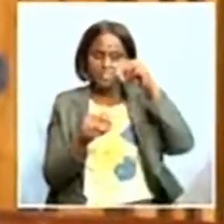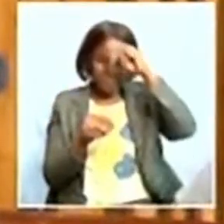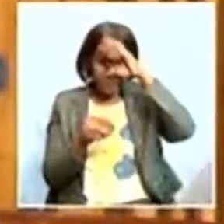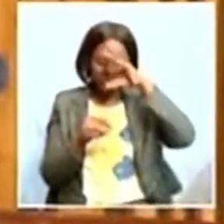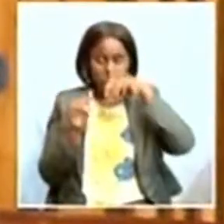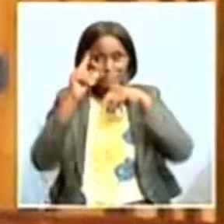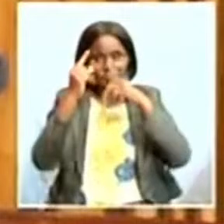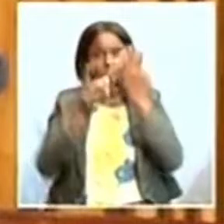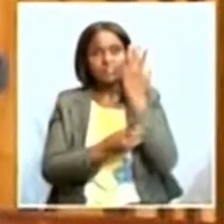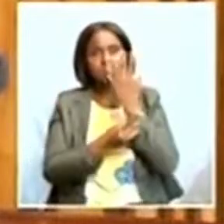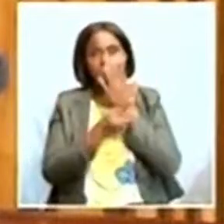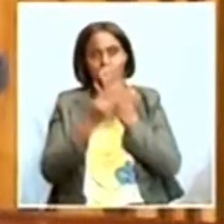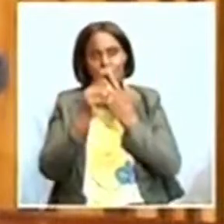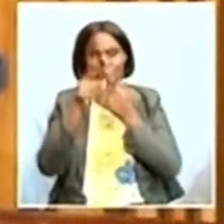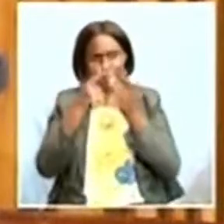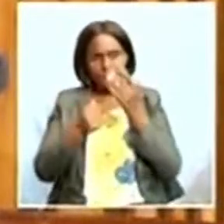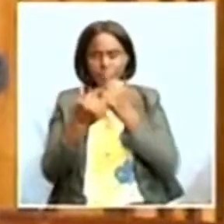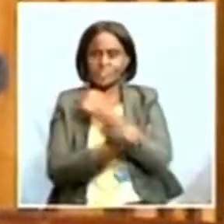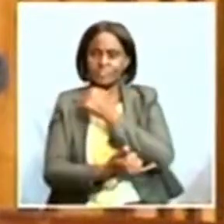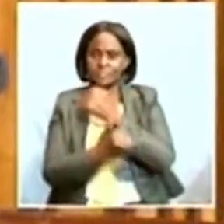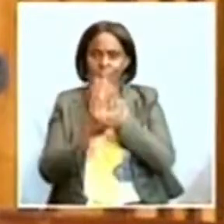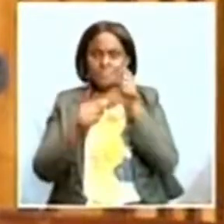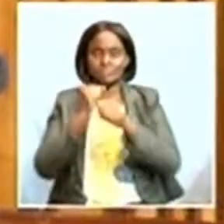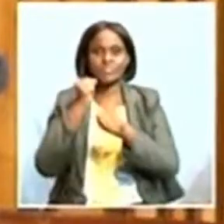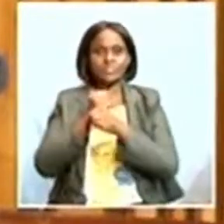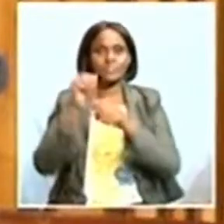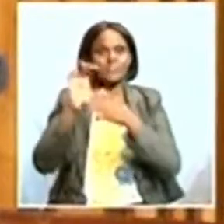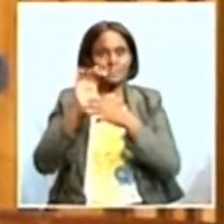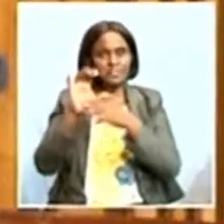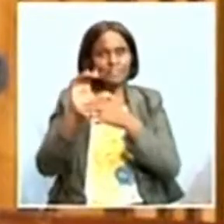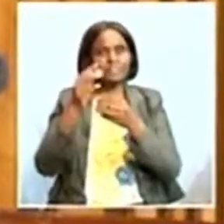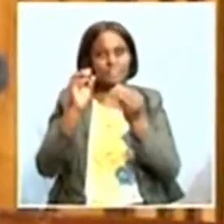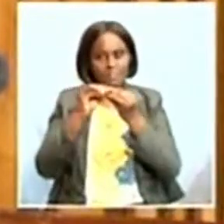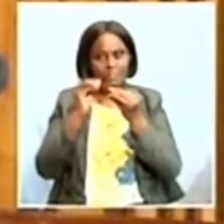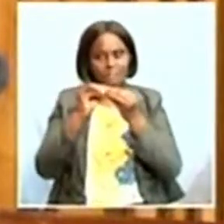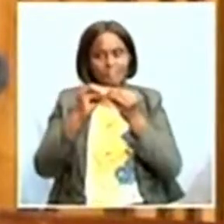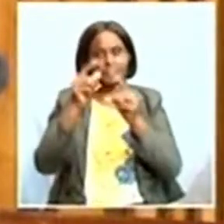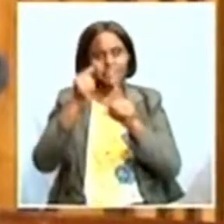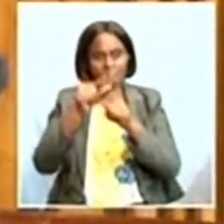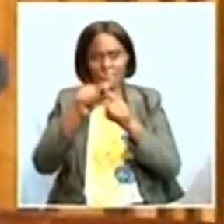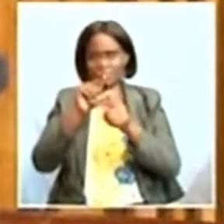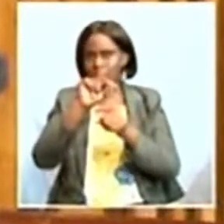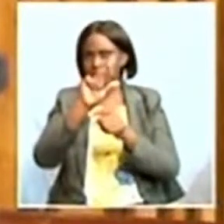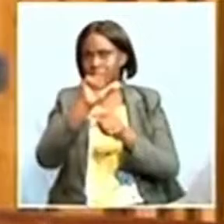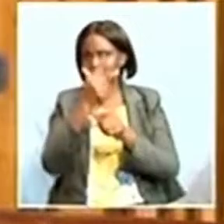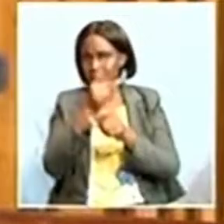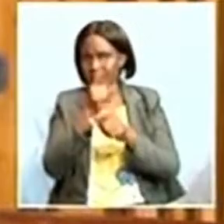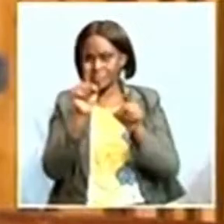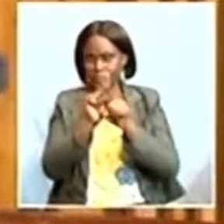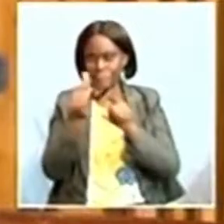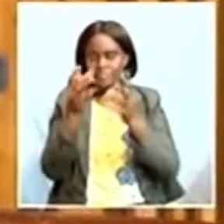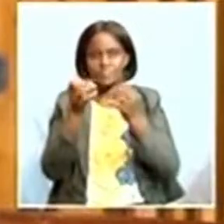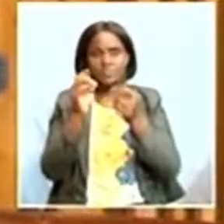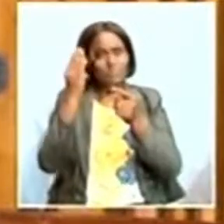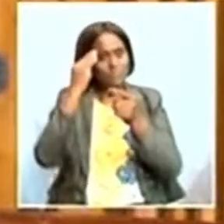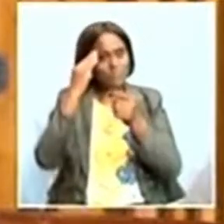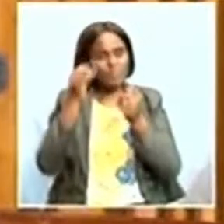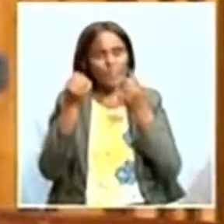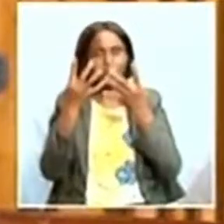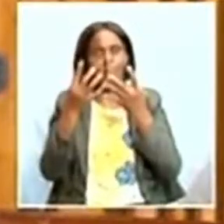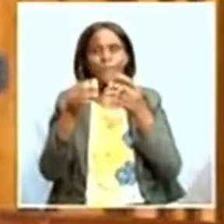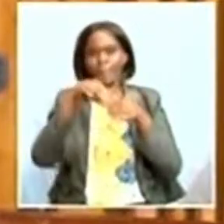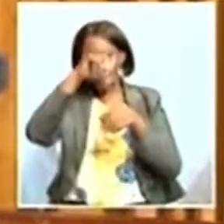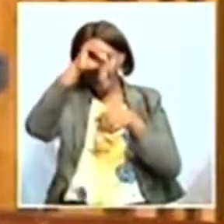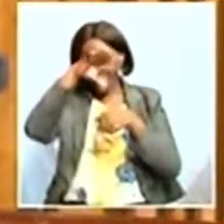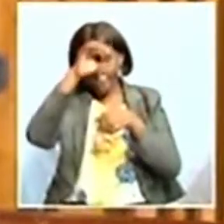and Minerals Development what the country's annual copper production was as of December 2023. He also wants to know how many